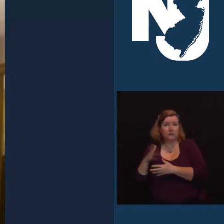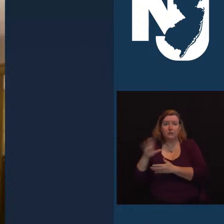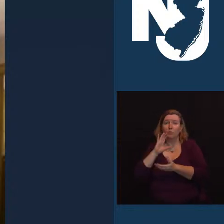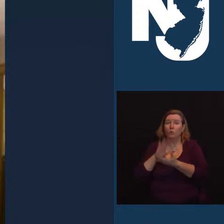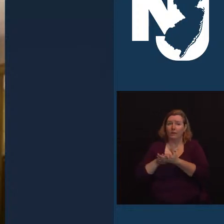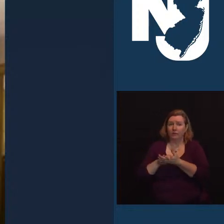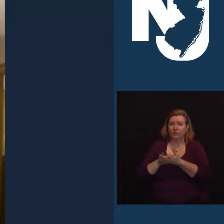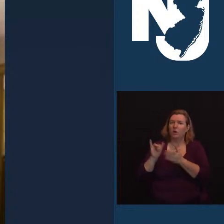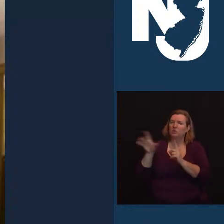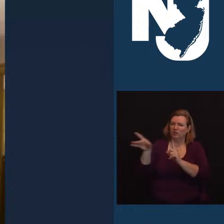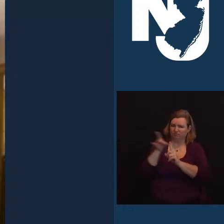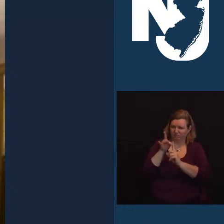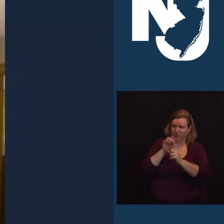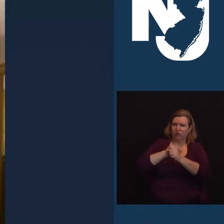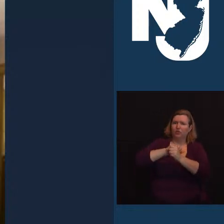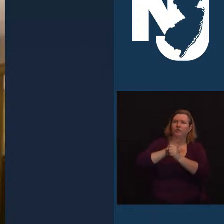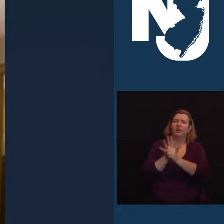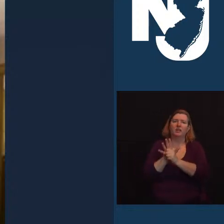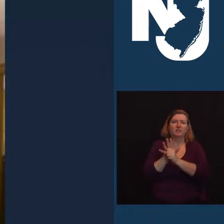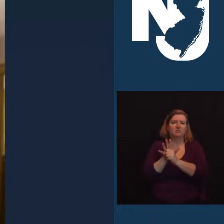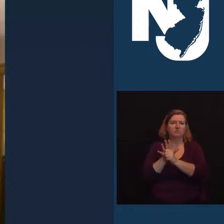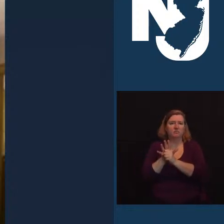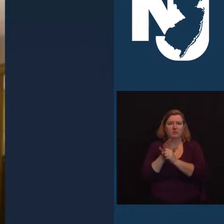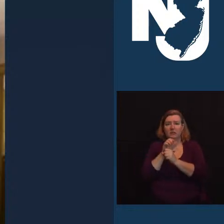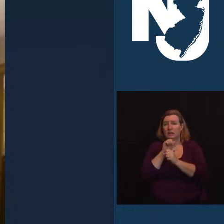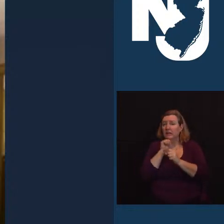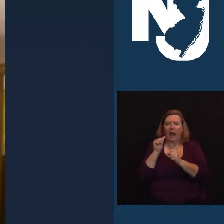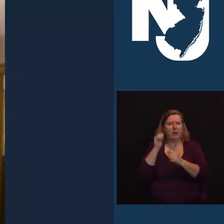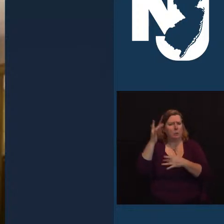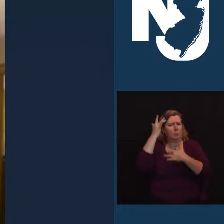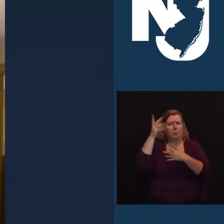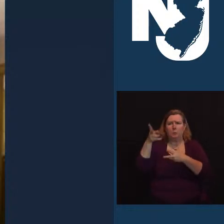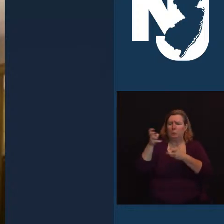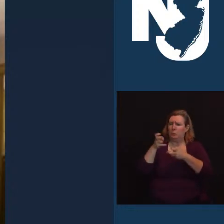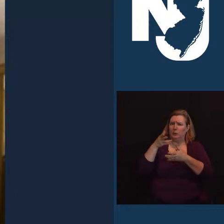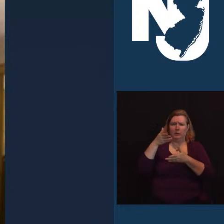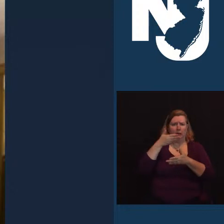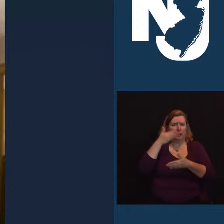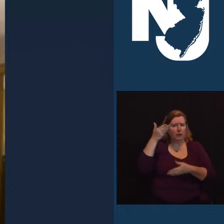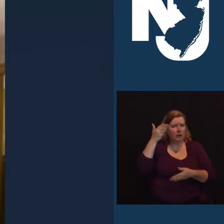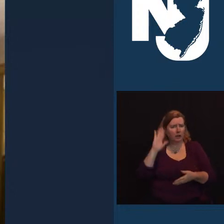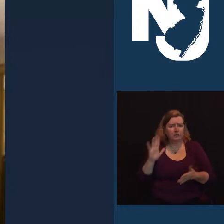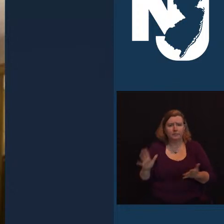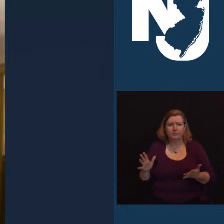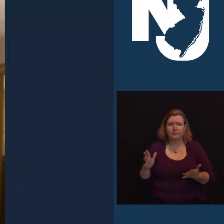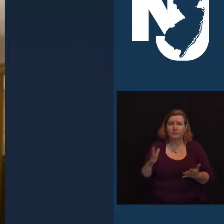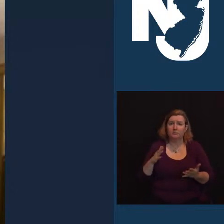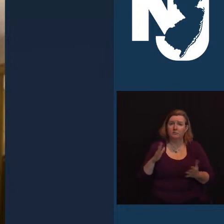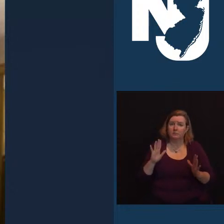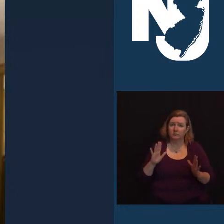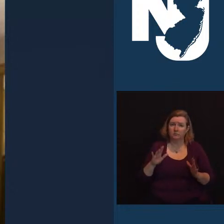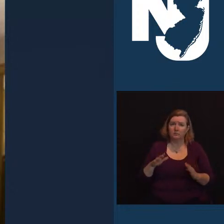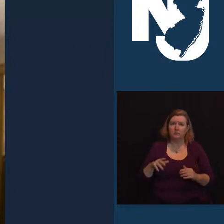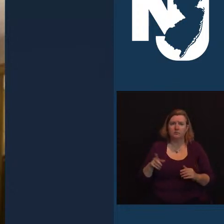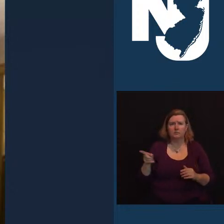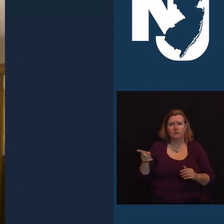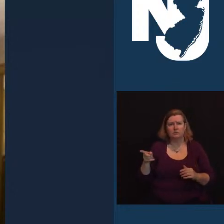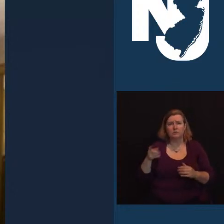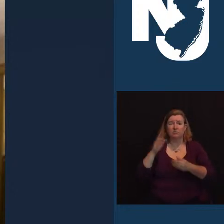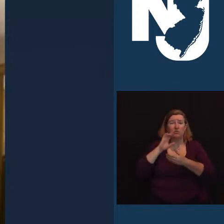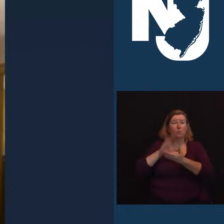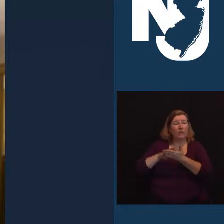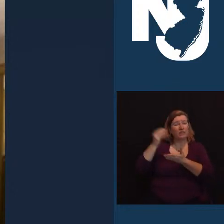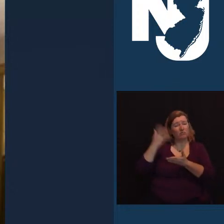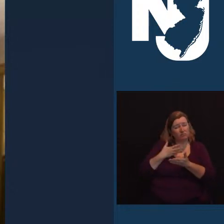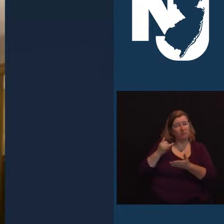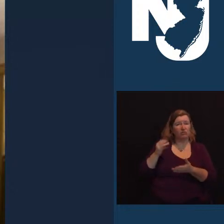but did not get terribly sick, thank God. And she reminded me, John had, or she told me rather, John had, you remember